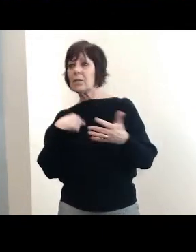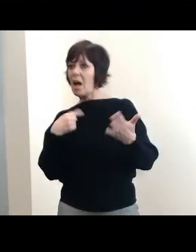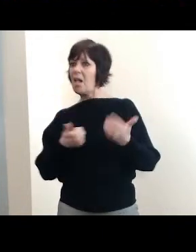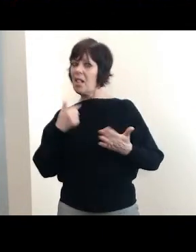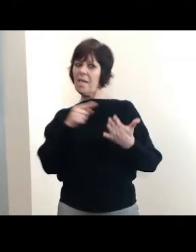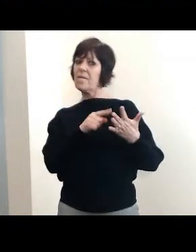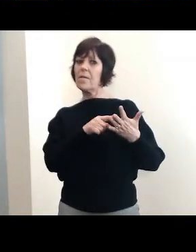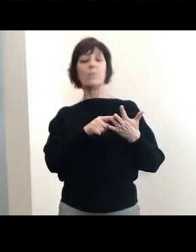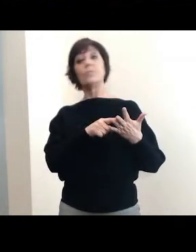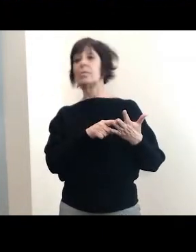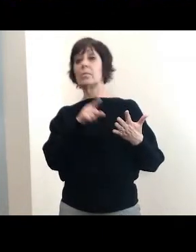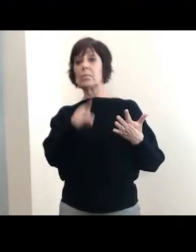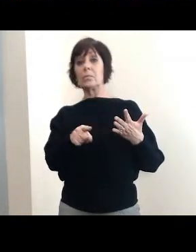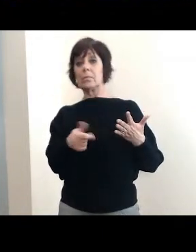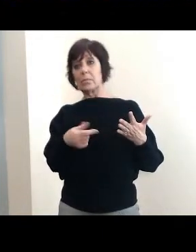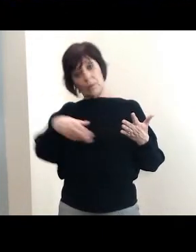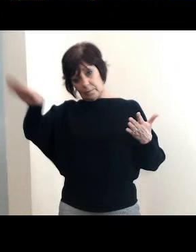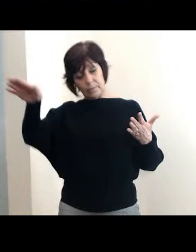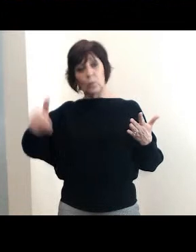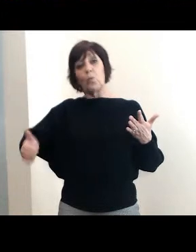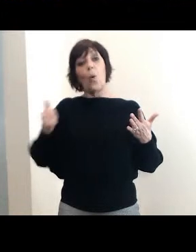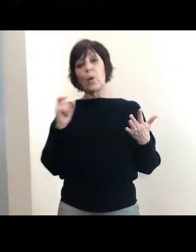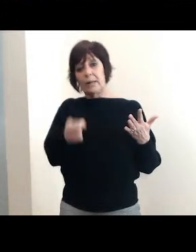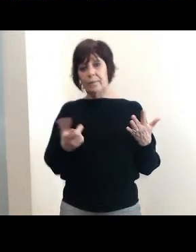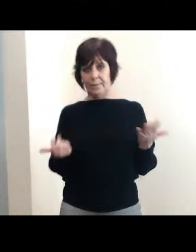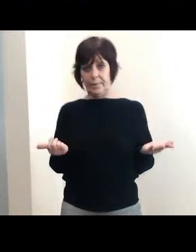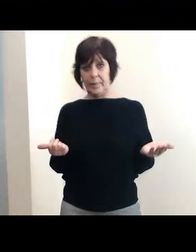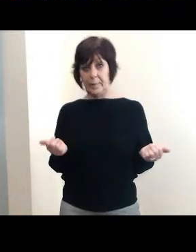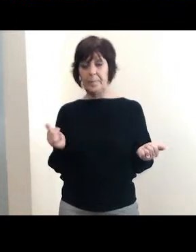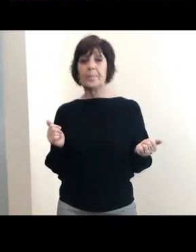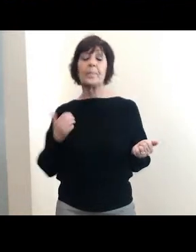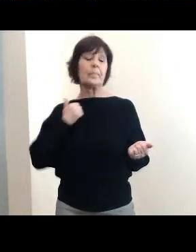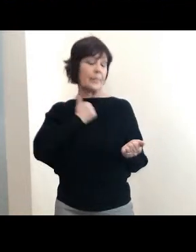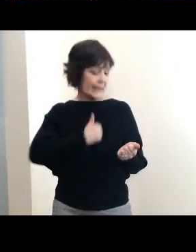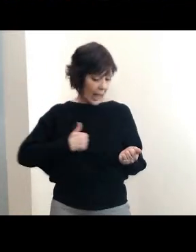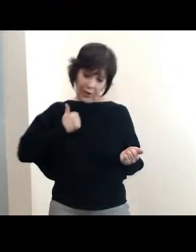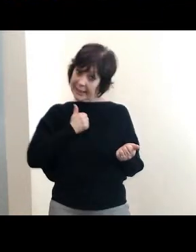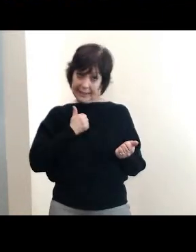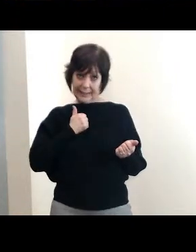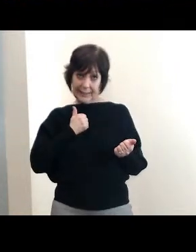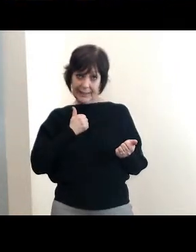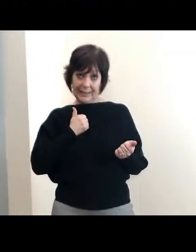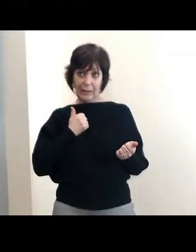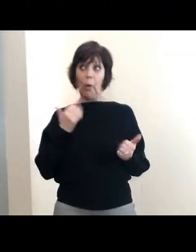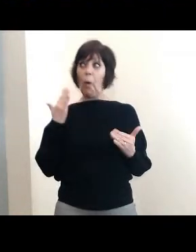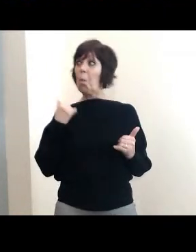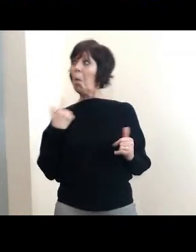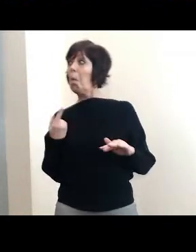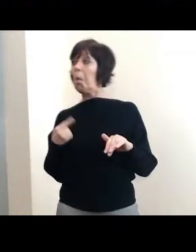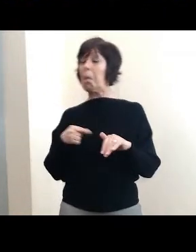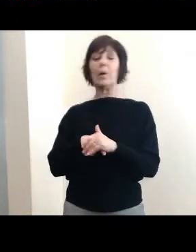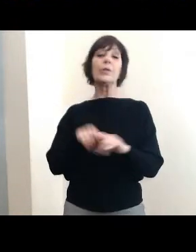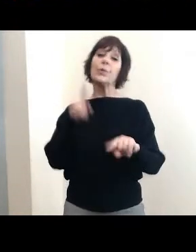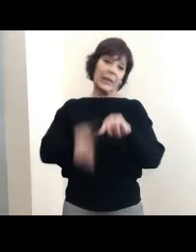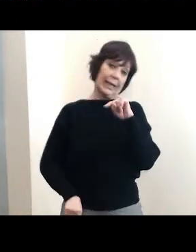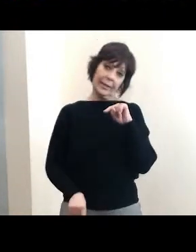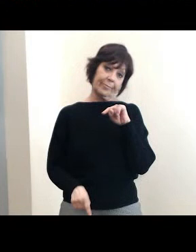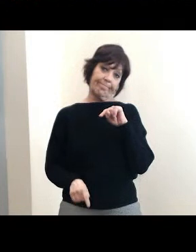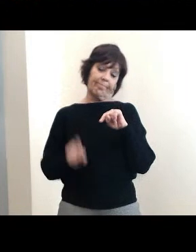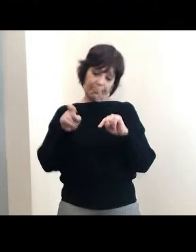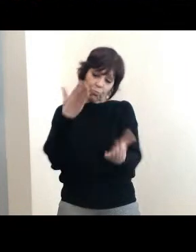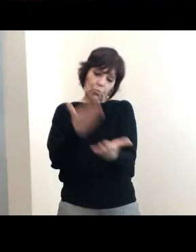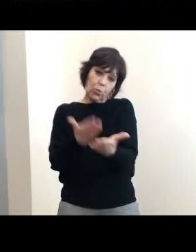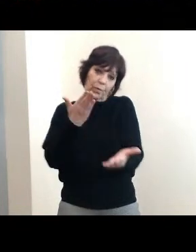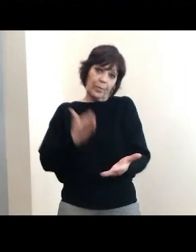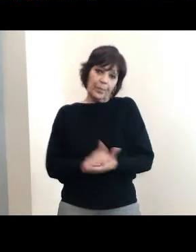you live in that zip code, you will be turned away. So I'm sorry to those who wish they would be able to get an appointment at this site who may